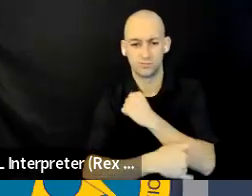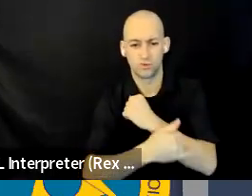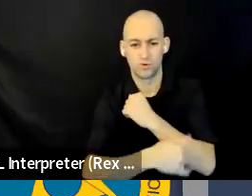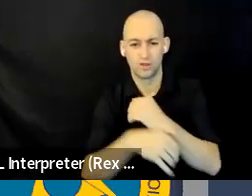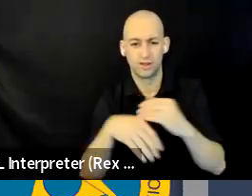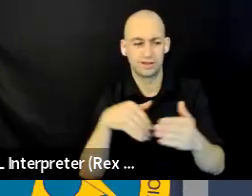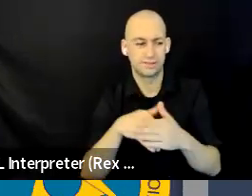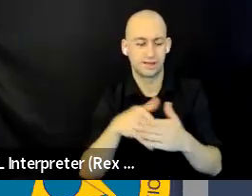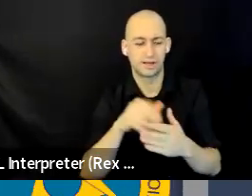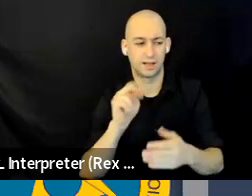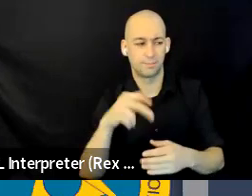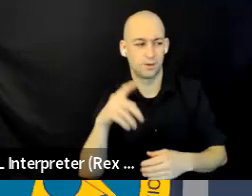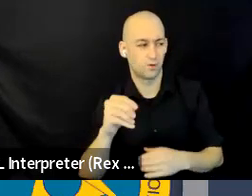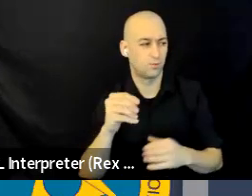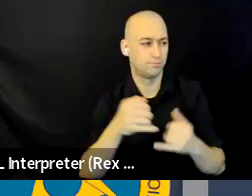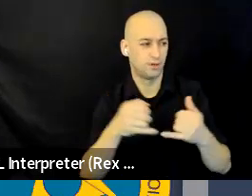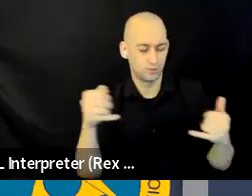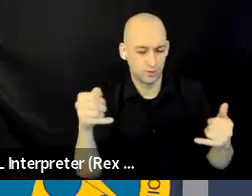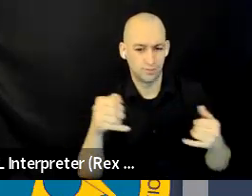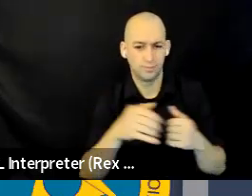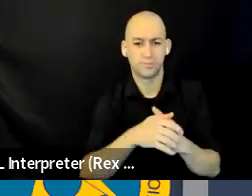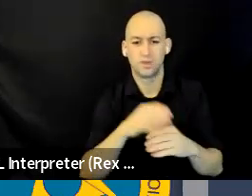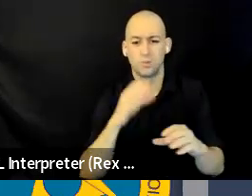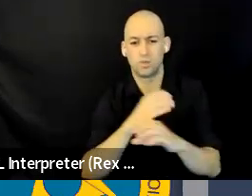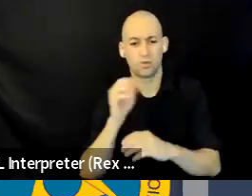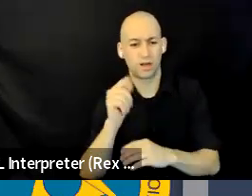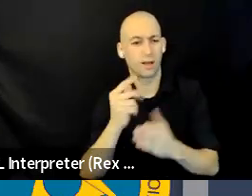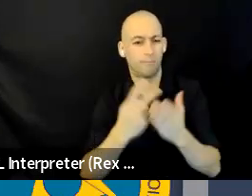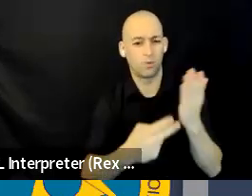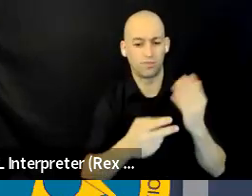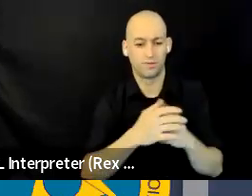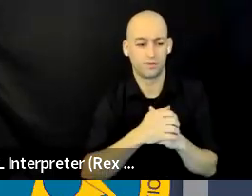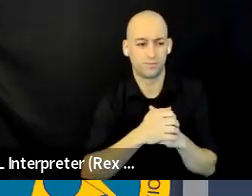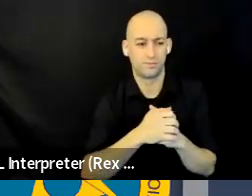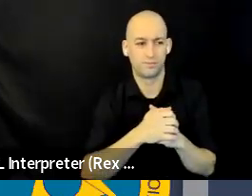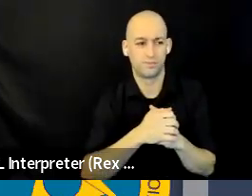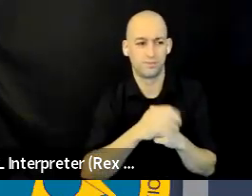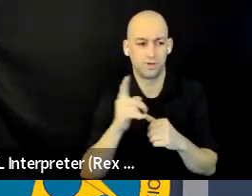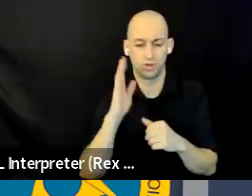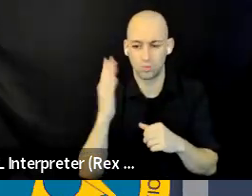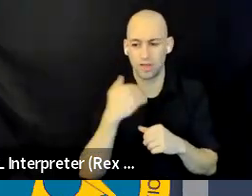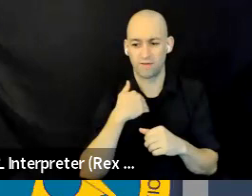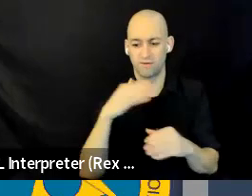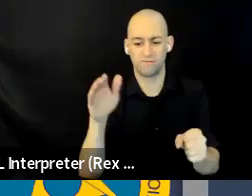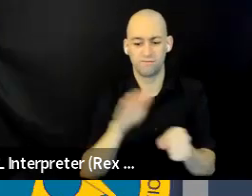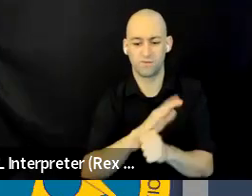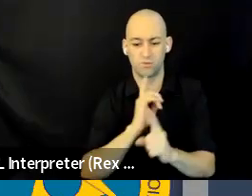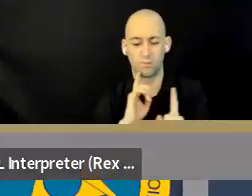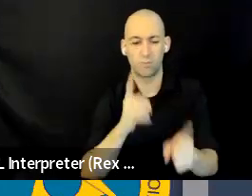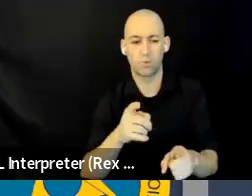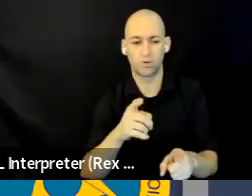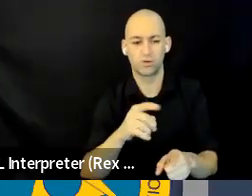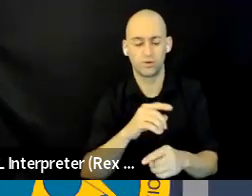an MPO boundary. So looking at both. Thank you. But you'll have a full report for us around